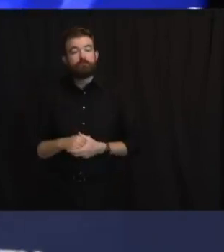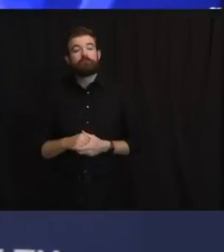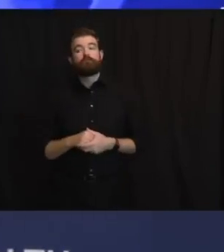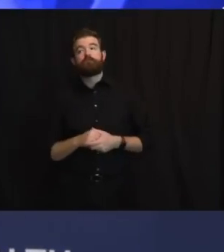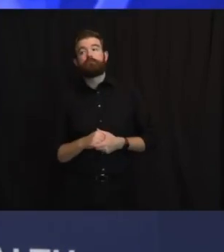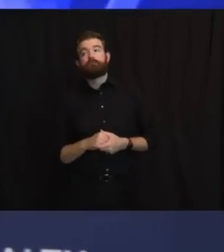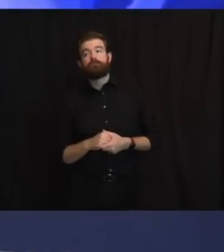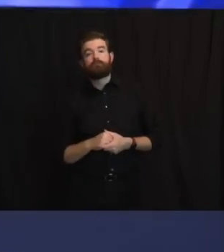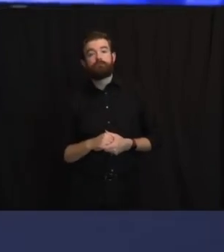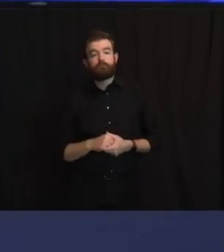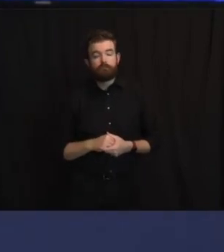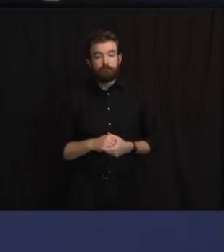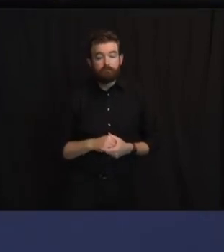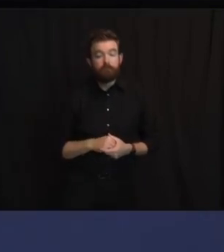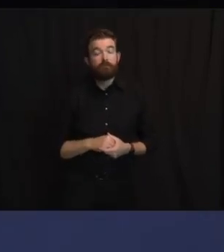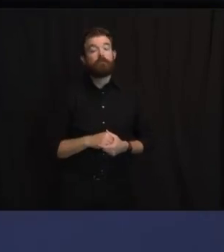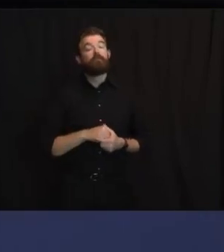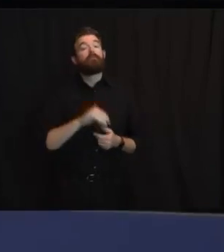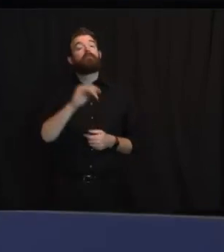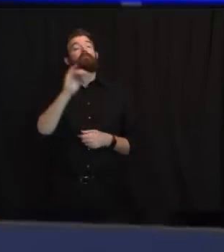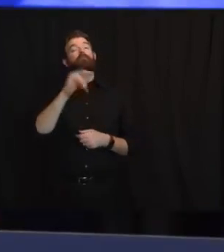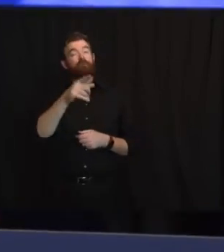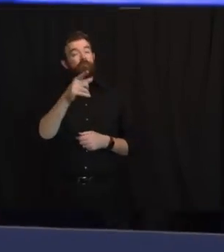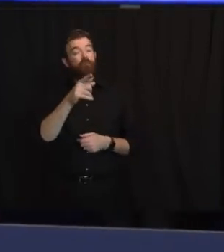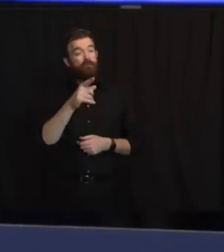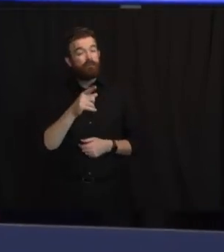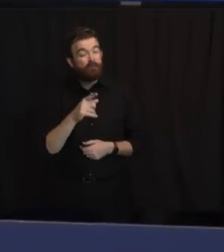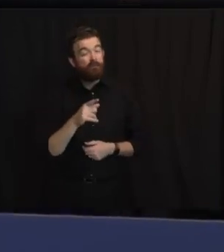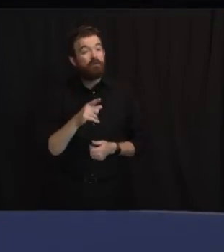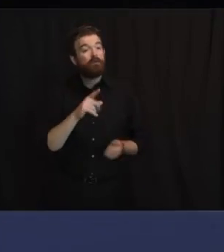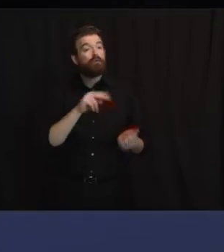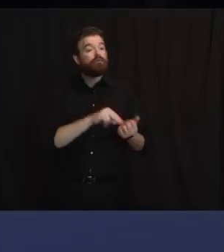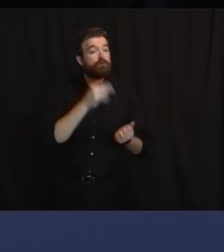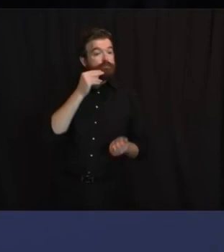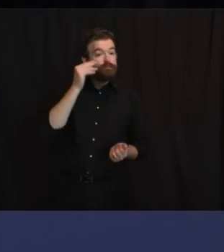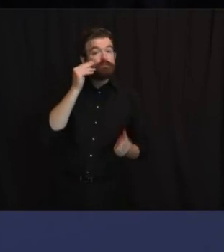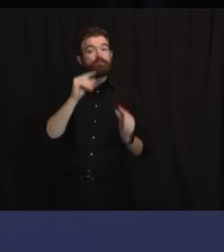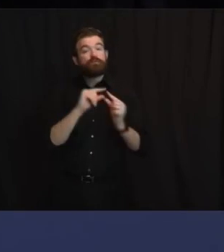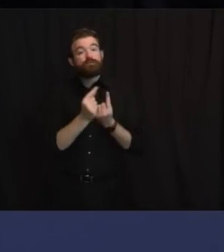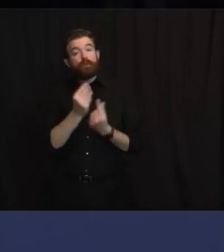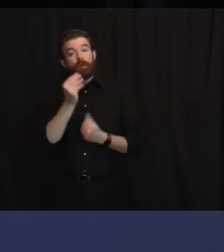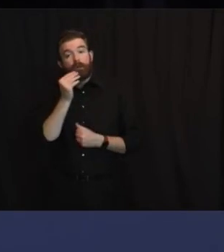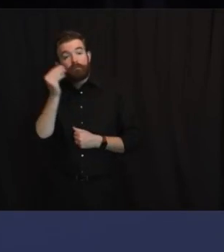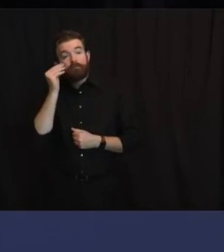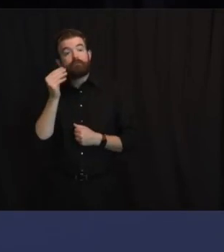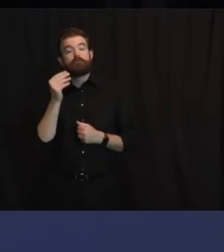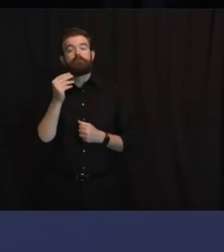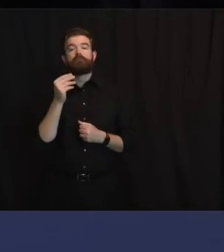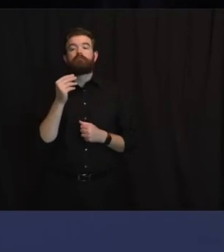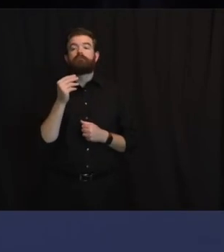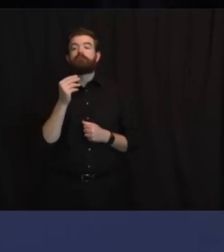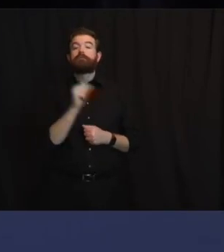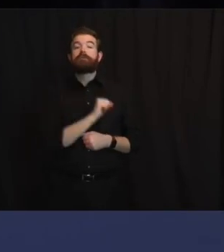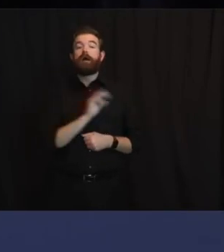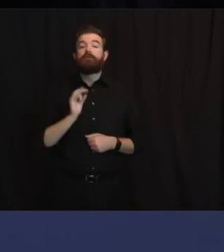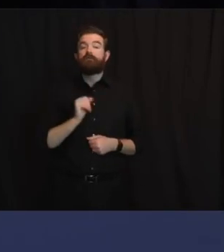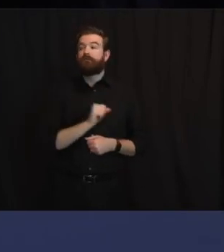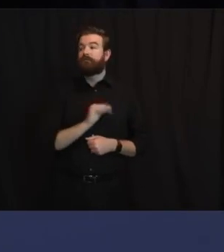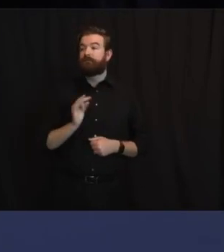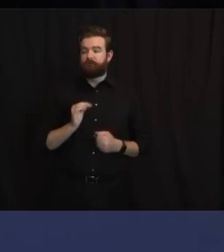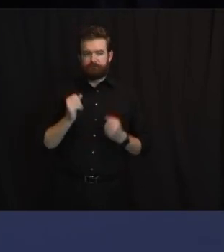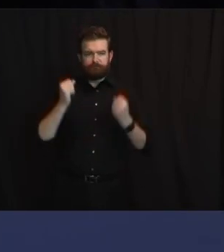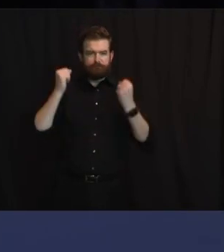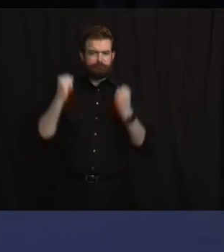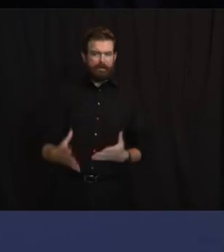staff, as you know, many of them are from communities of color who have some long-standing concerns about